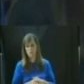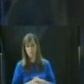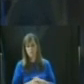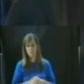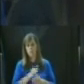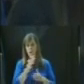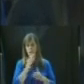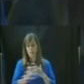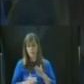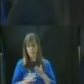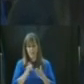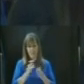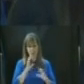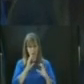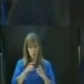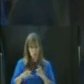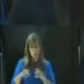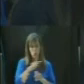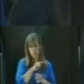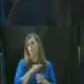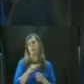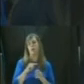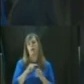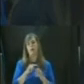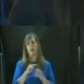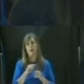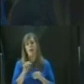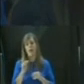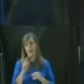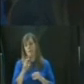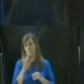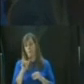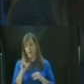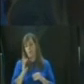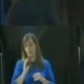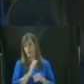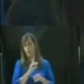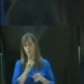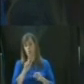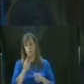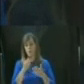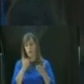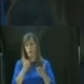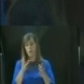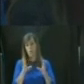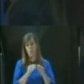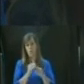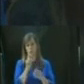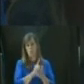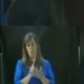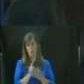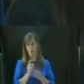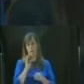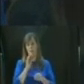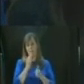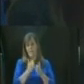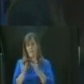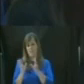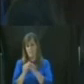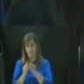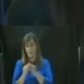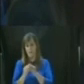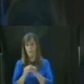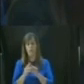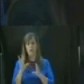the cycle of communication, advisory committee meeting minutes should be emailed to all faculty and staff within a week of each meeting, describing the content